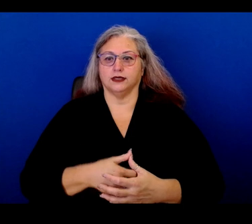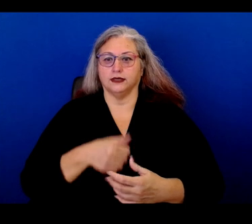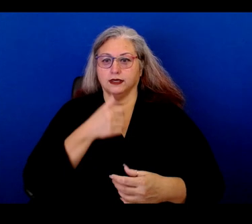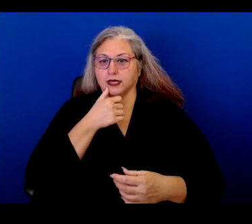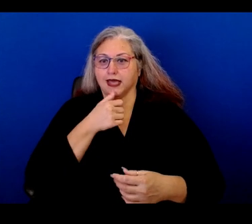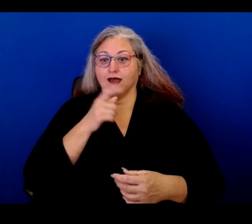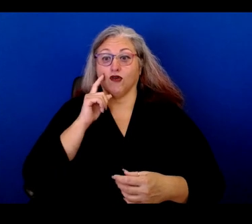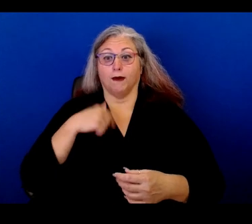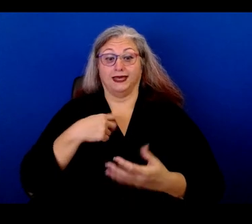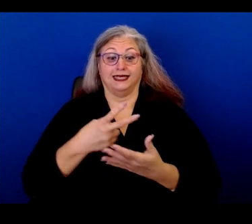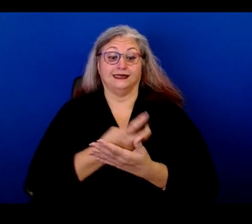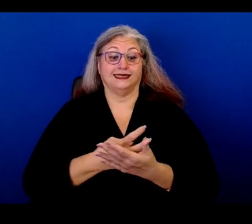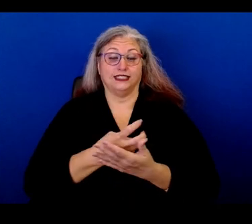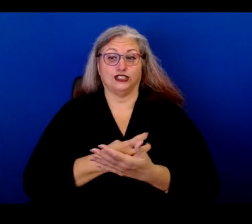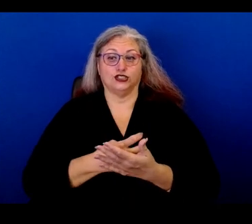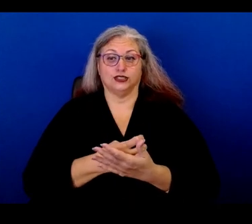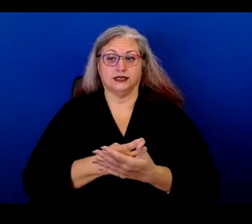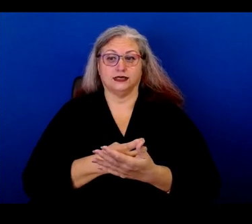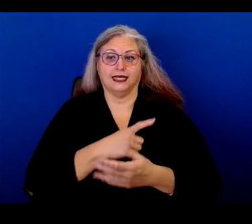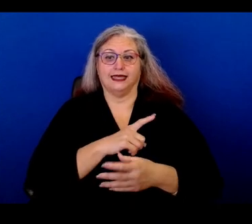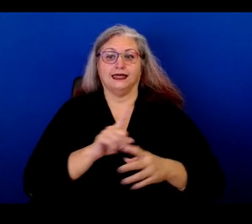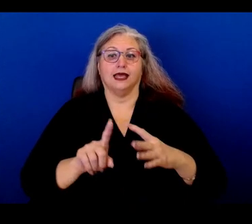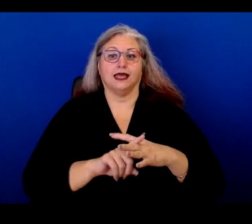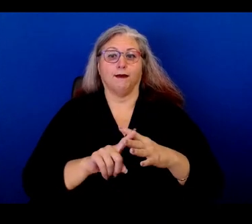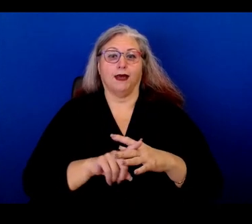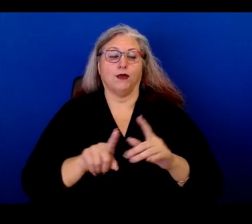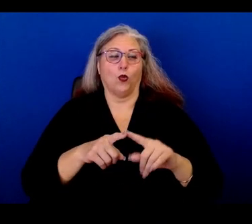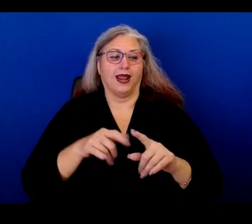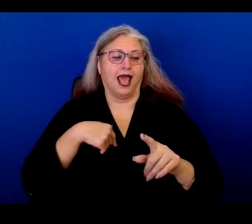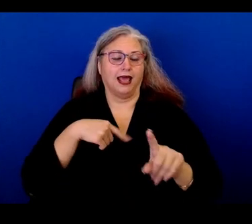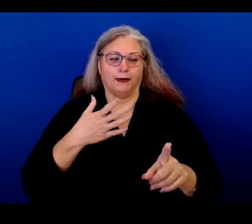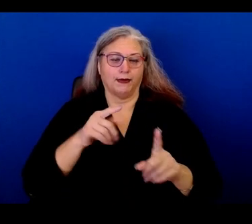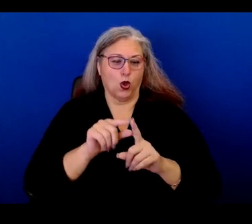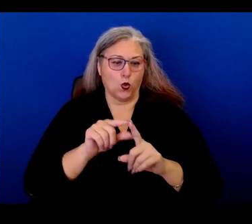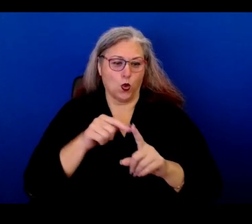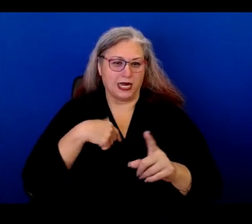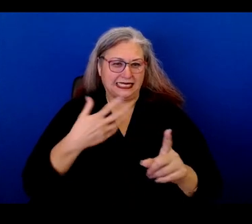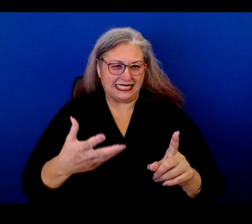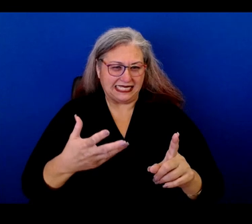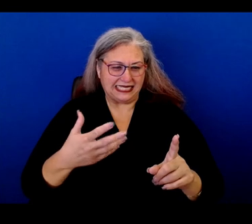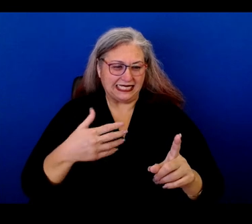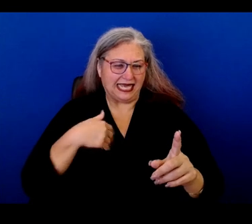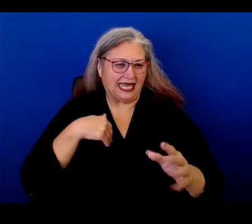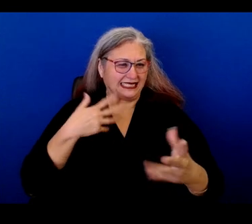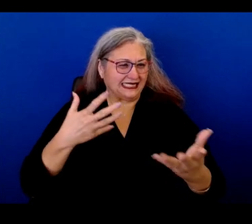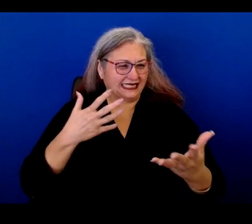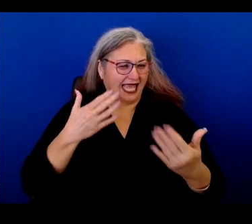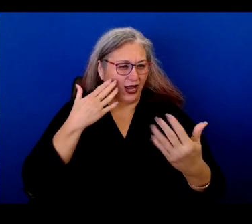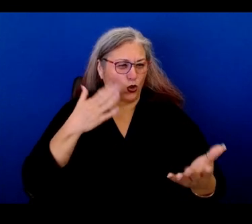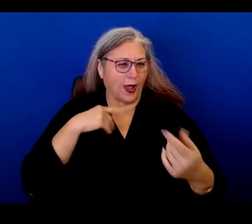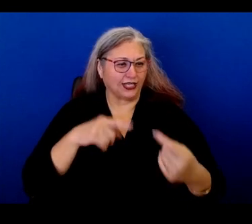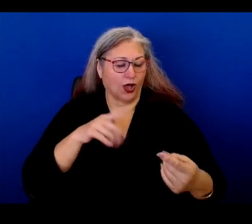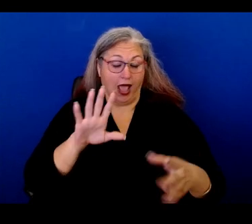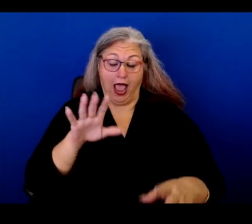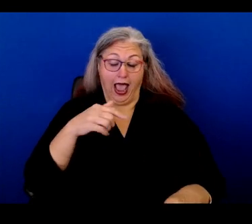And seizures for me, it's when I come up against a word that I don't know, it's like I